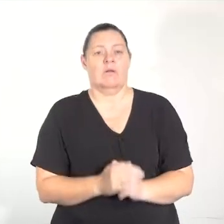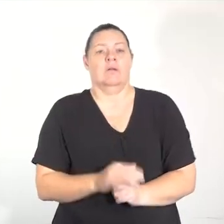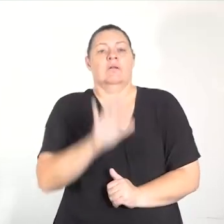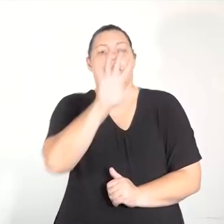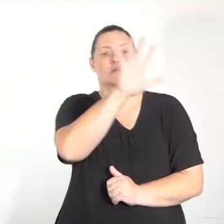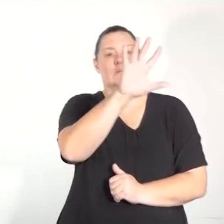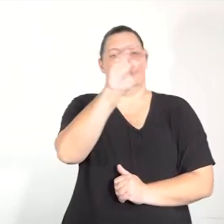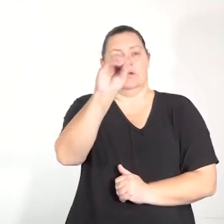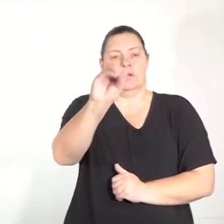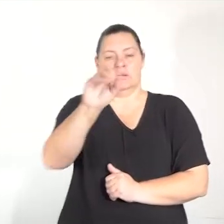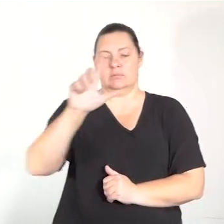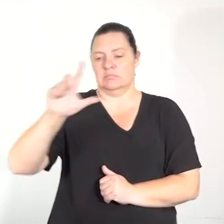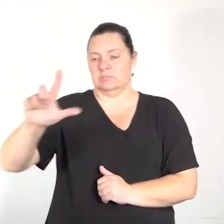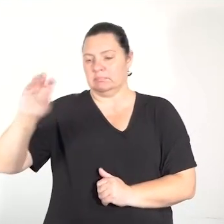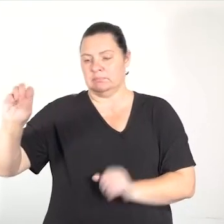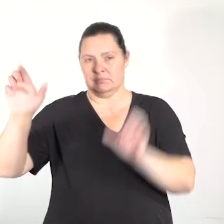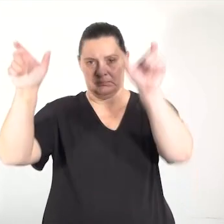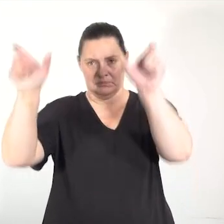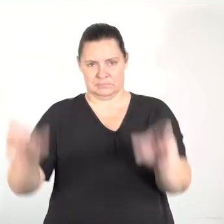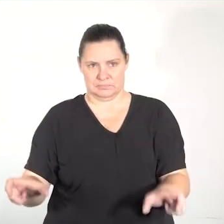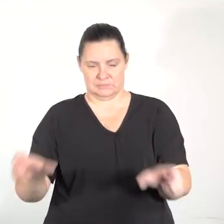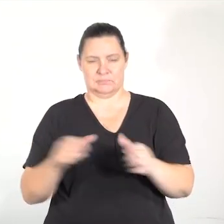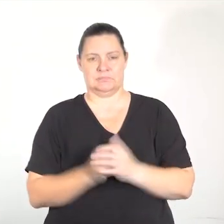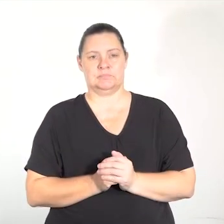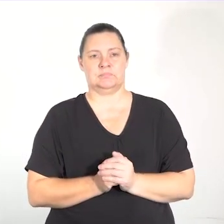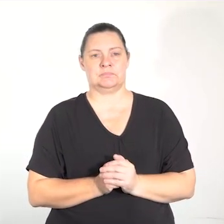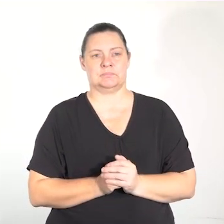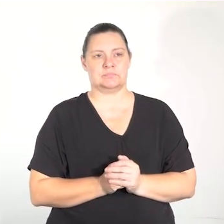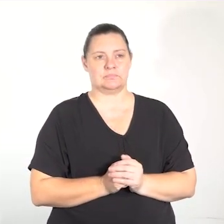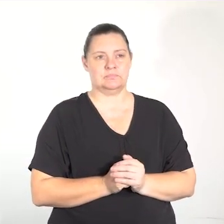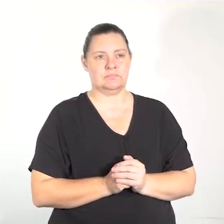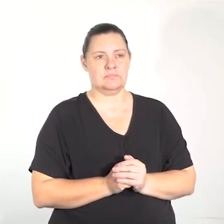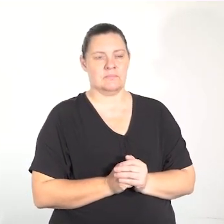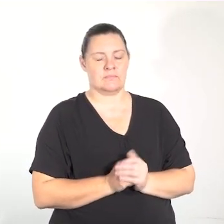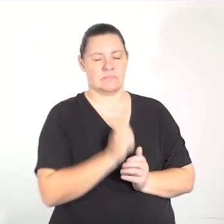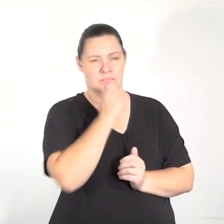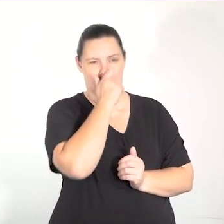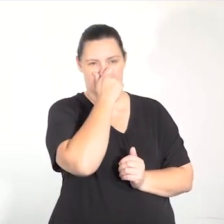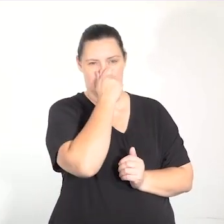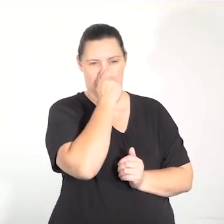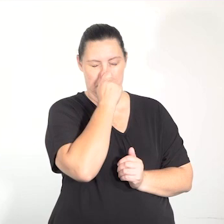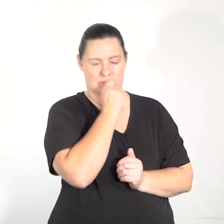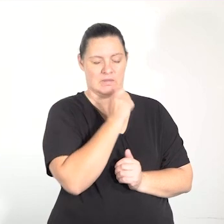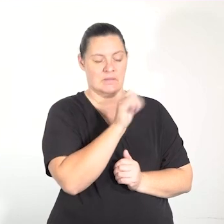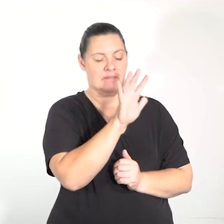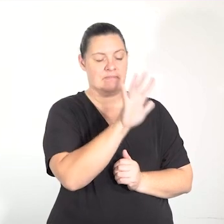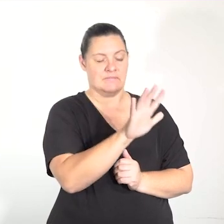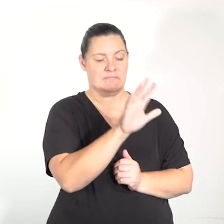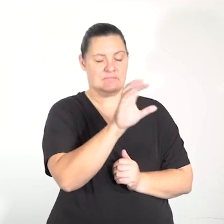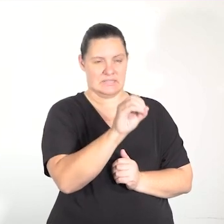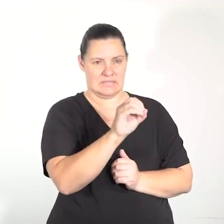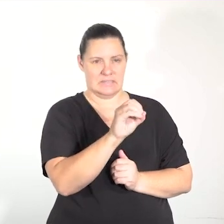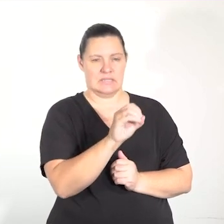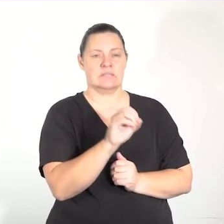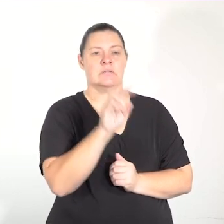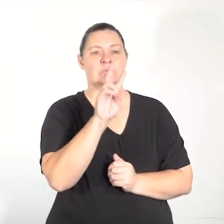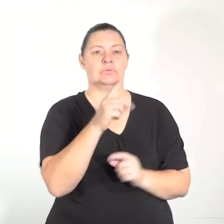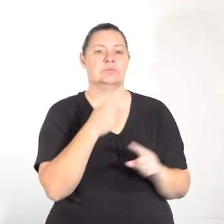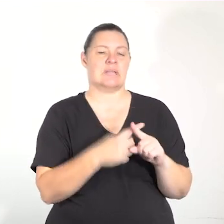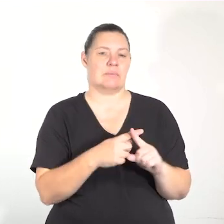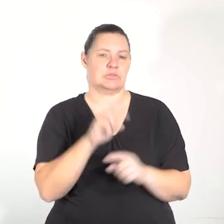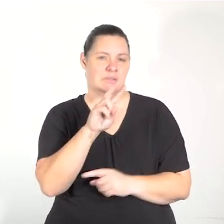out 50 and 70 using the prime factors. 50 is 2 times